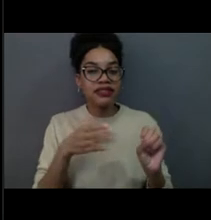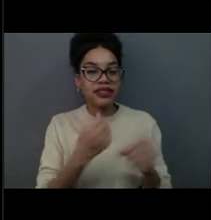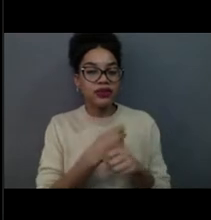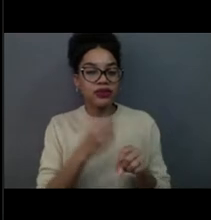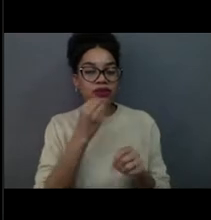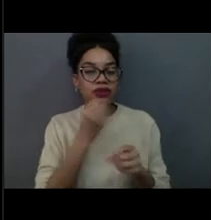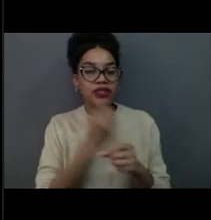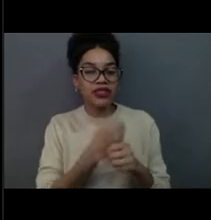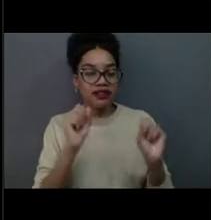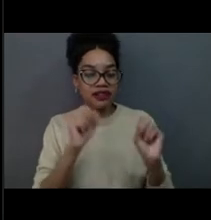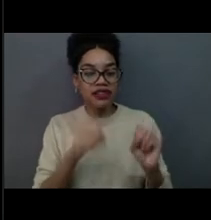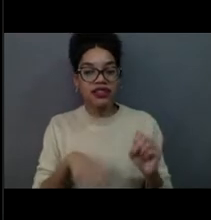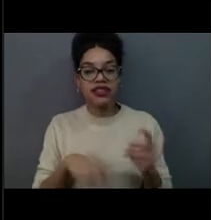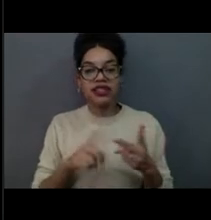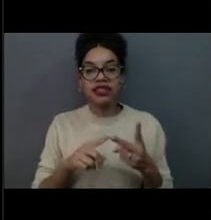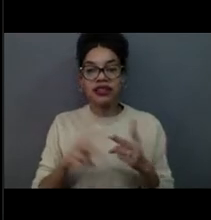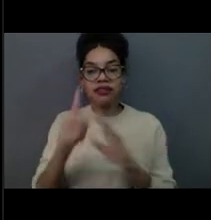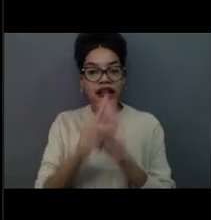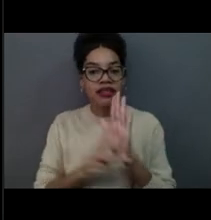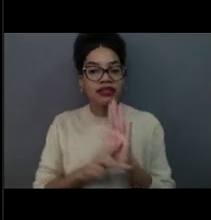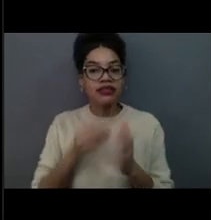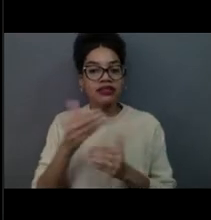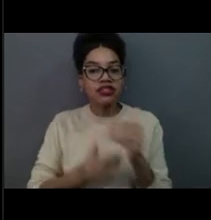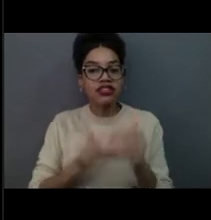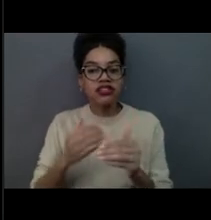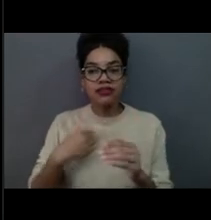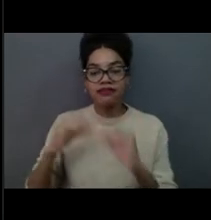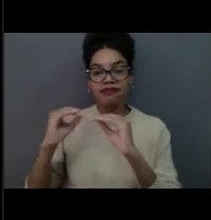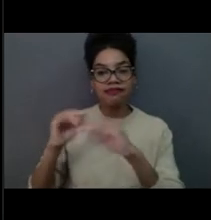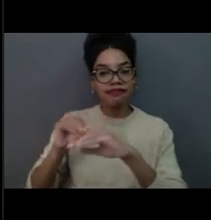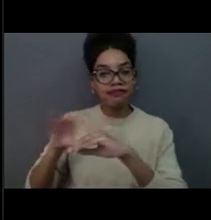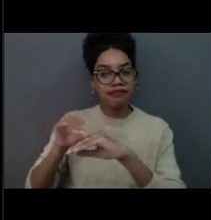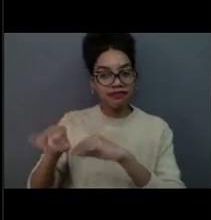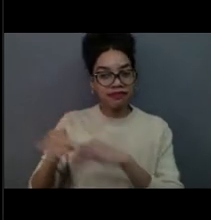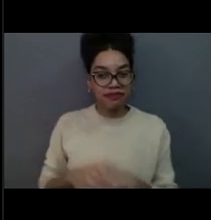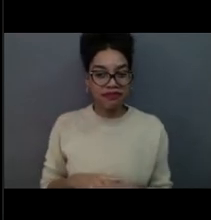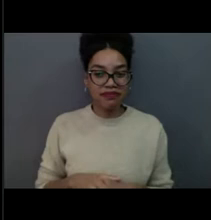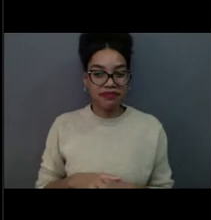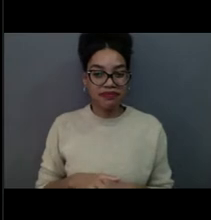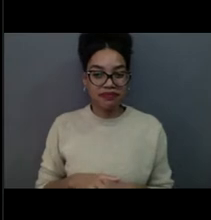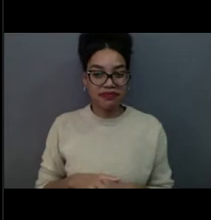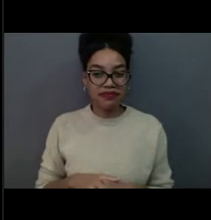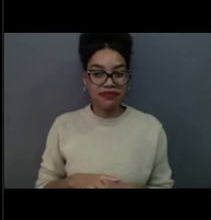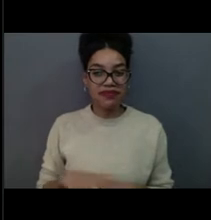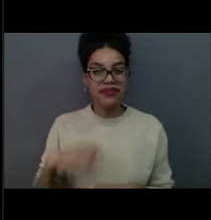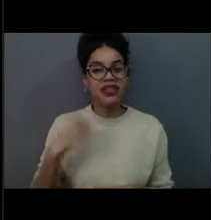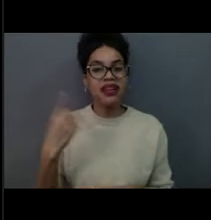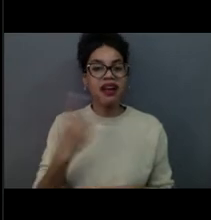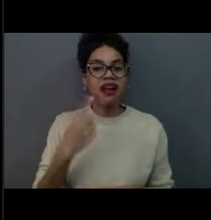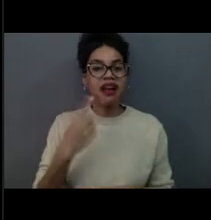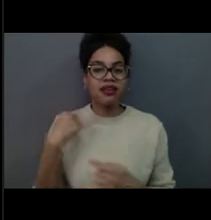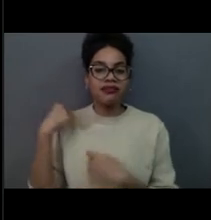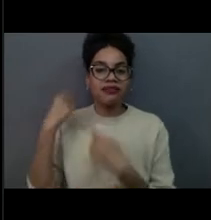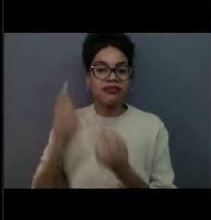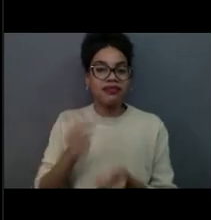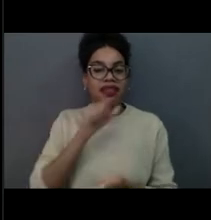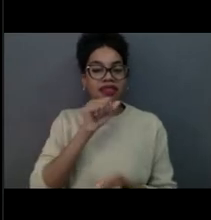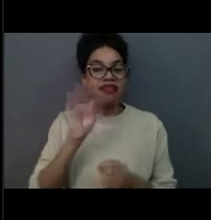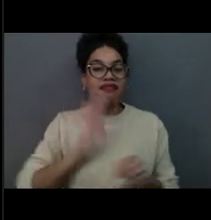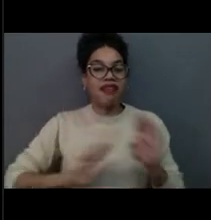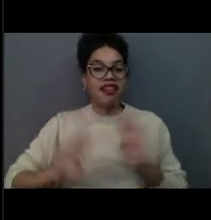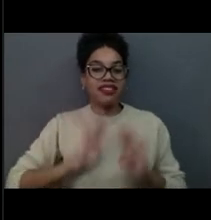on our policies and procedures. But I, you know, always was interested in biology as a